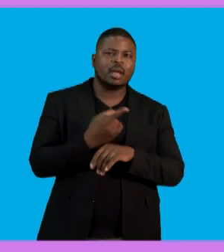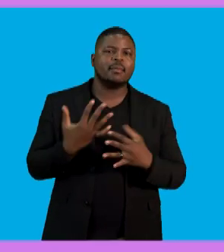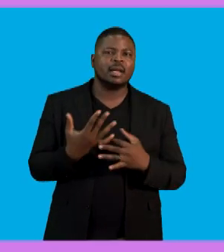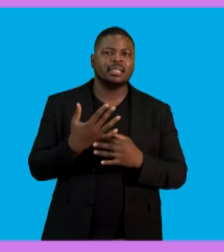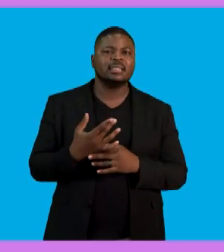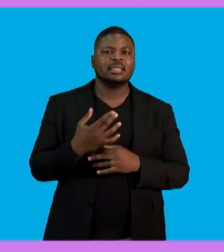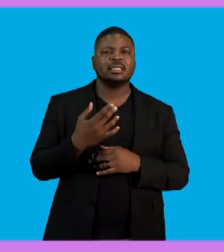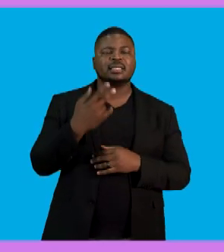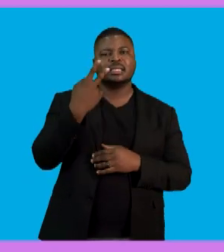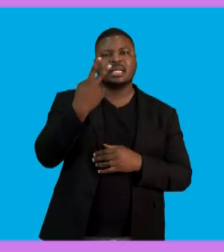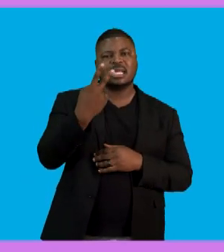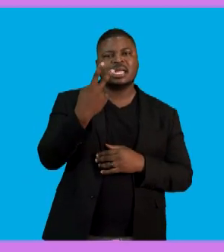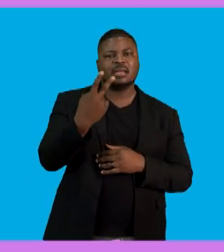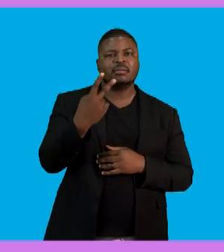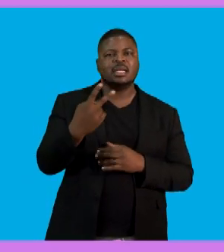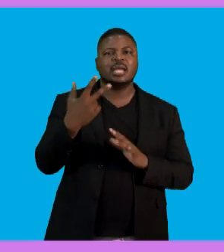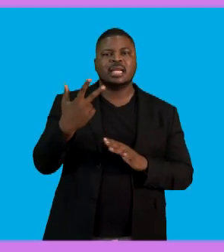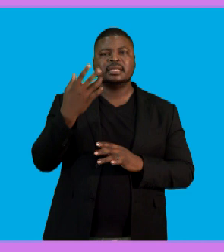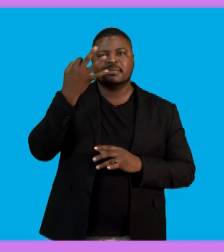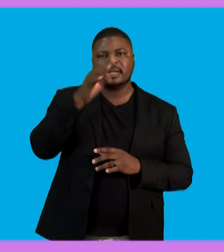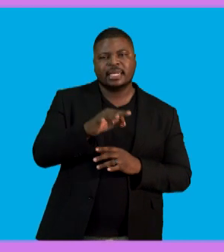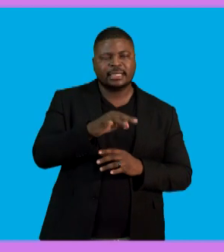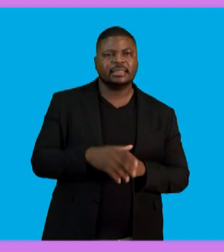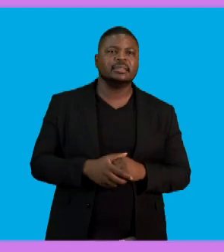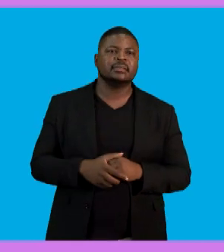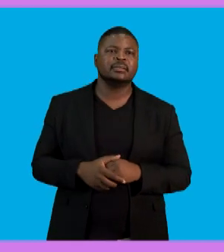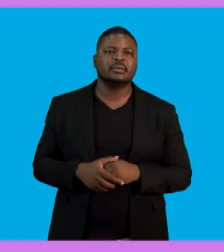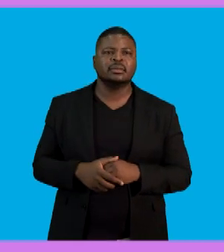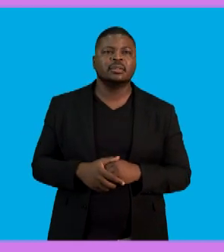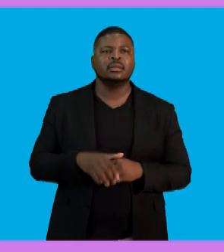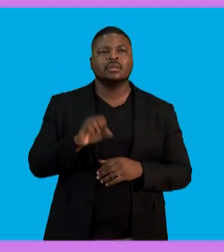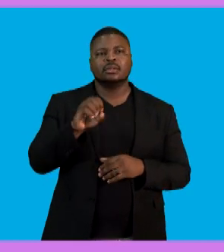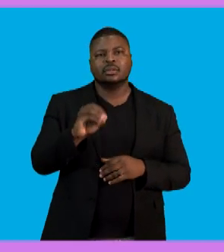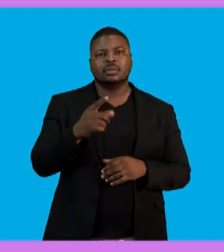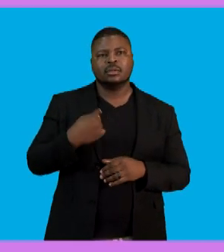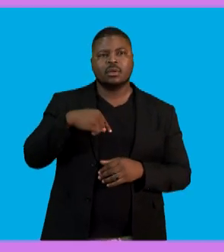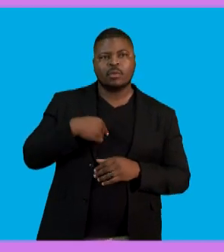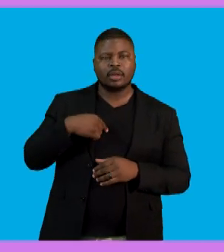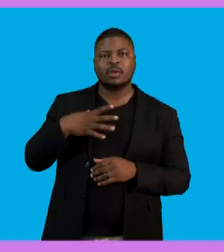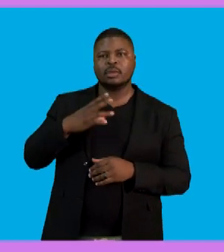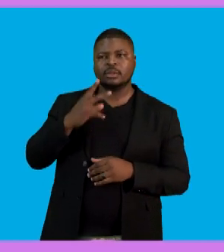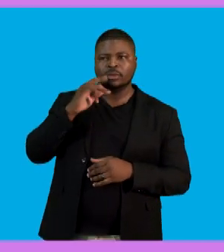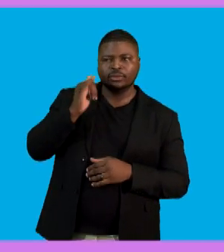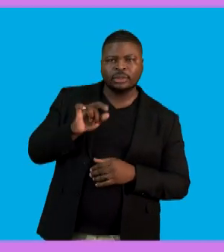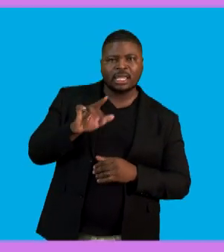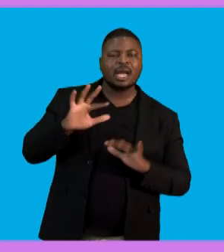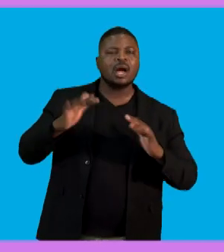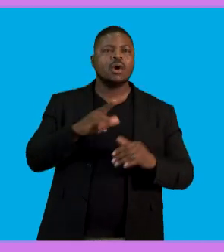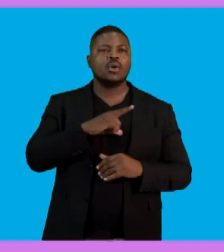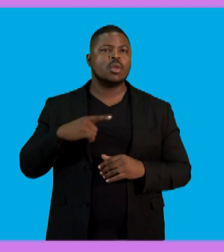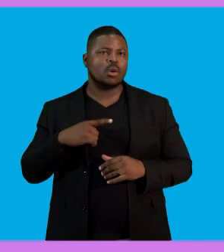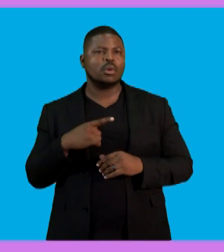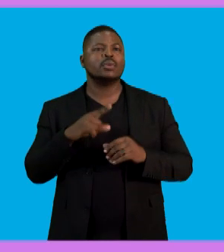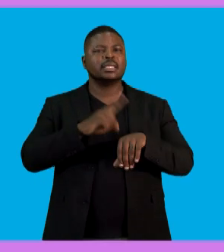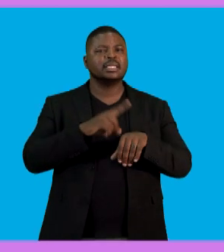for 8 minutes. Then now we have to check how long will you be watching this TV. So we have to add all